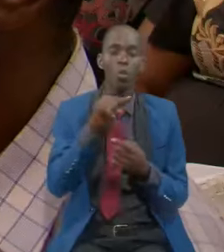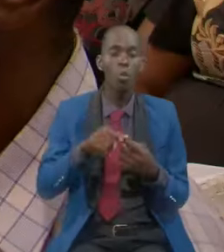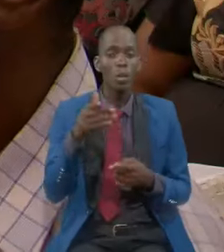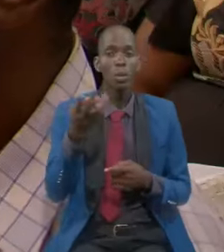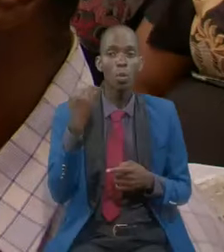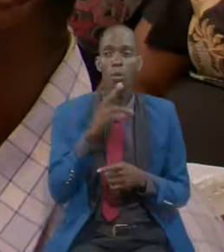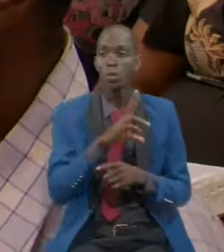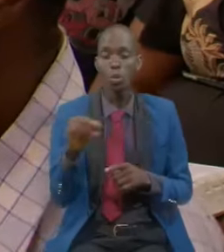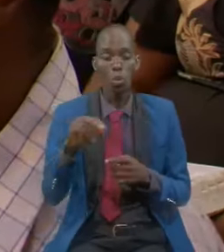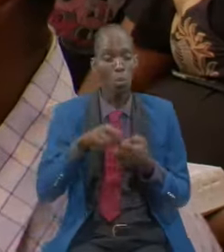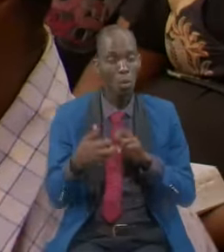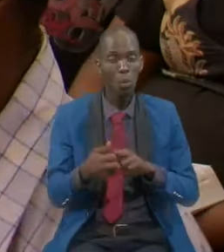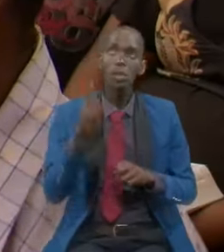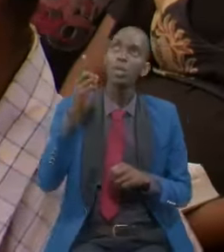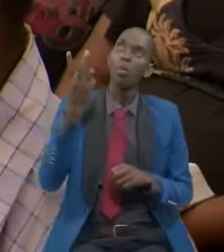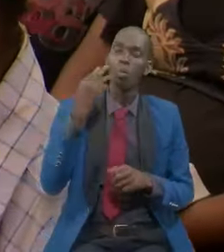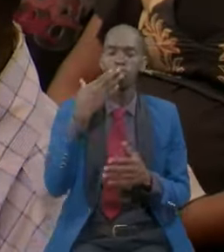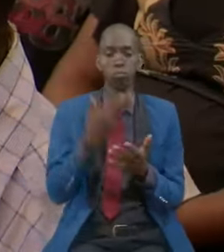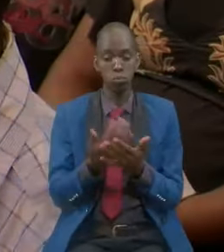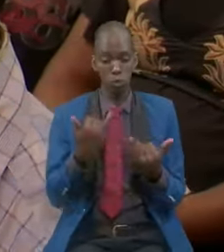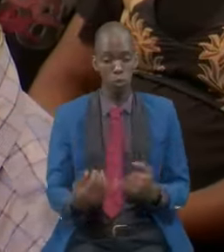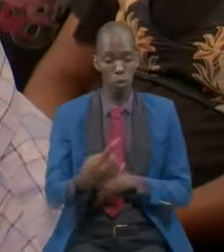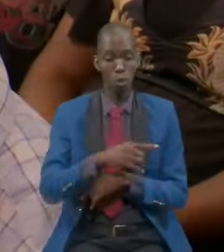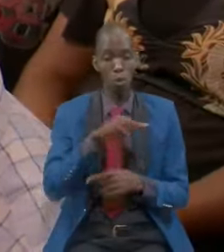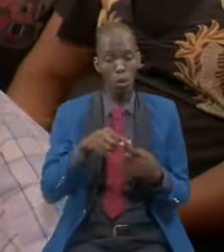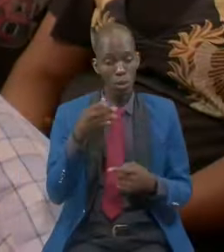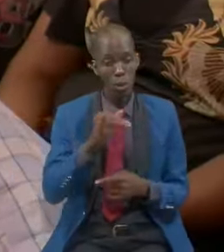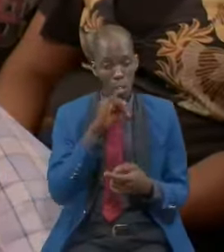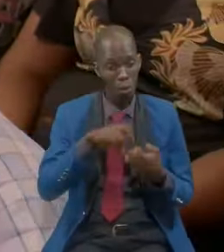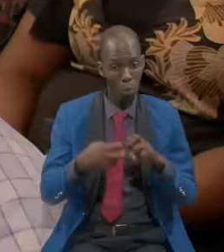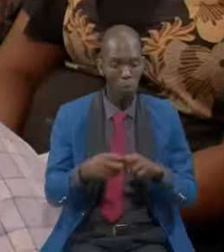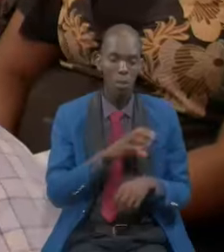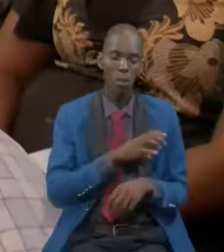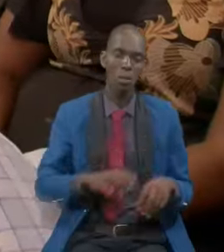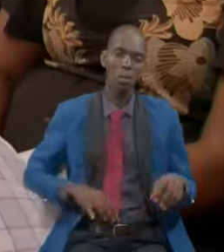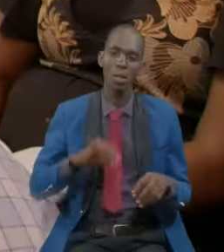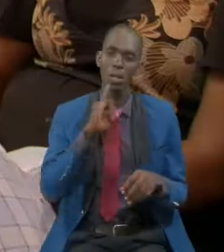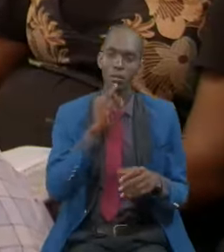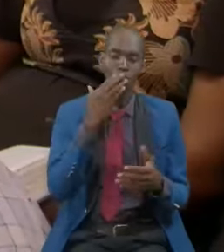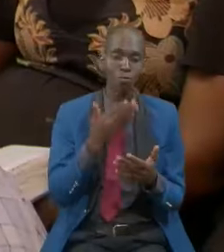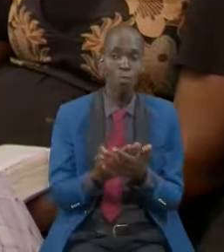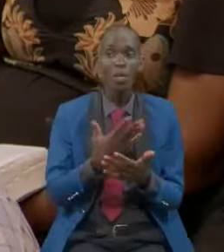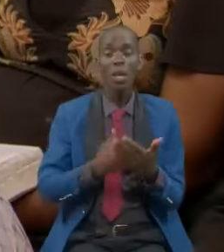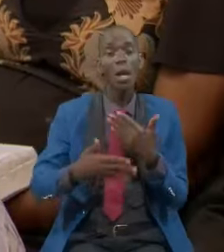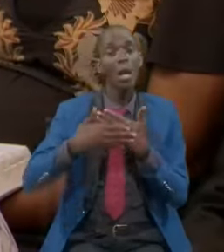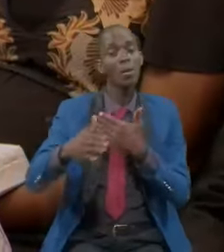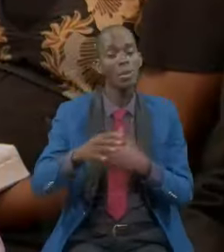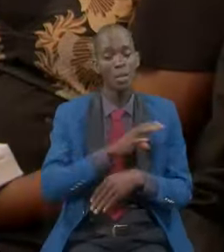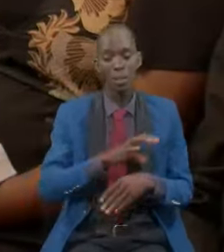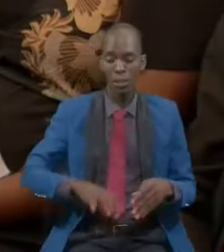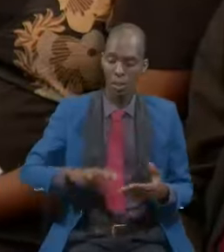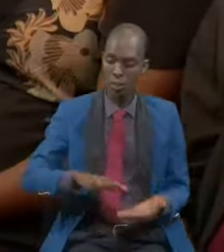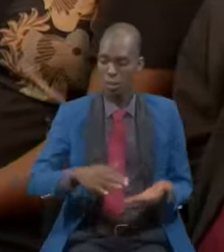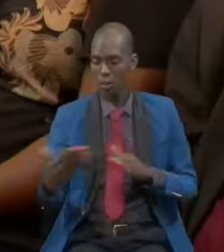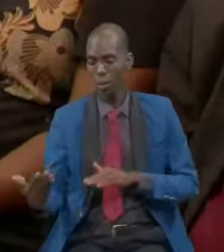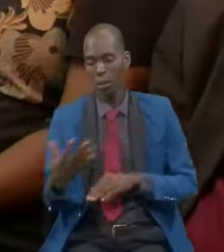problem, He was good. Today, when there is problem, is good. And then after He died, He